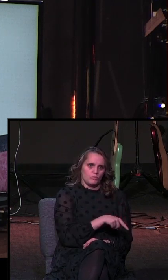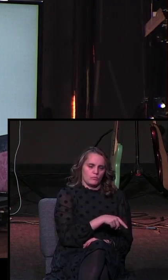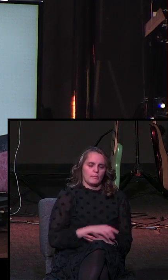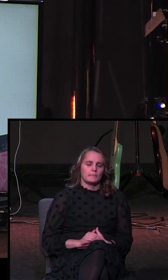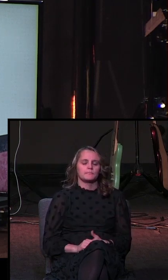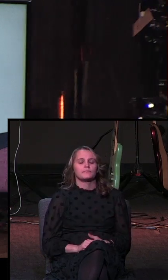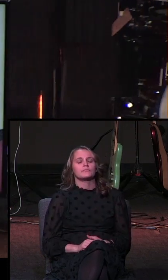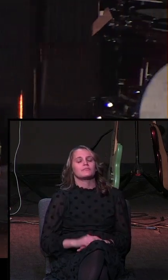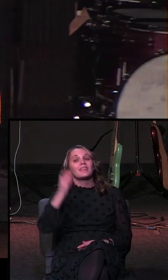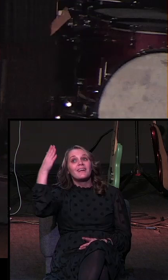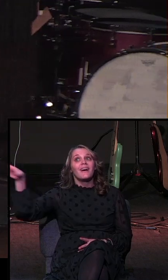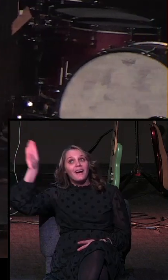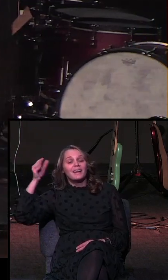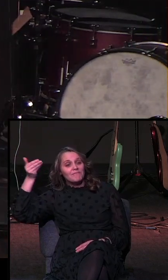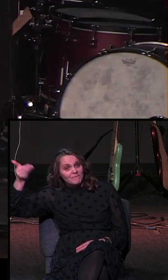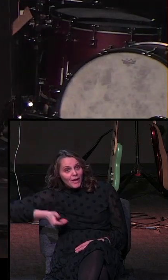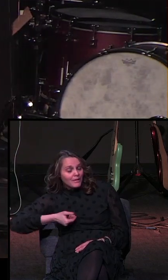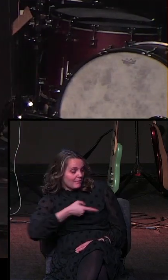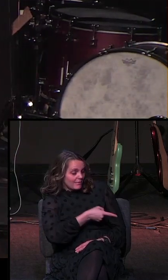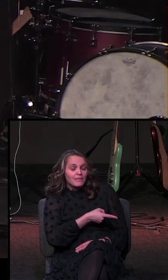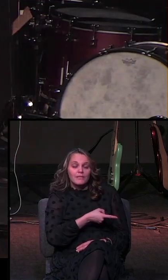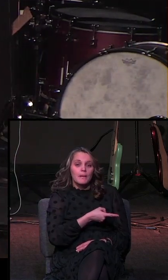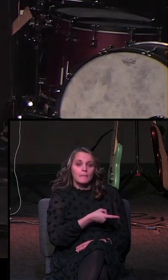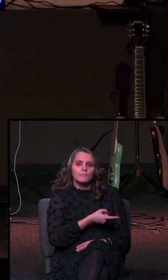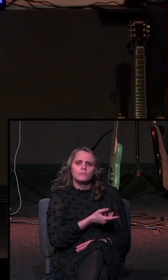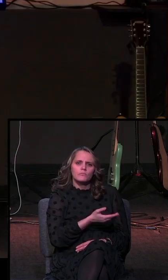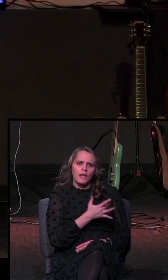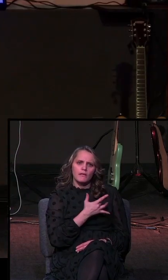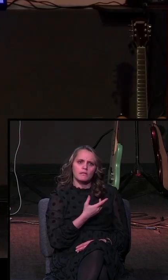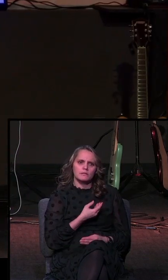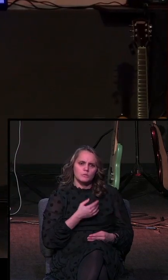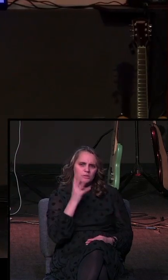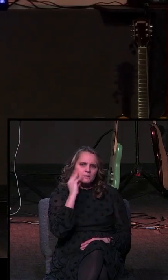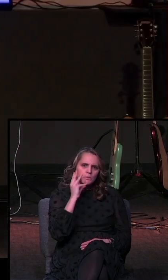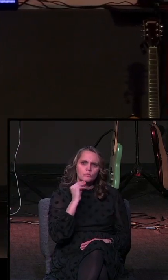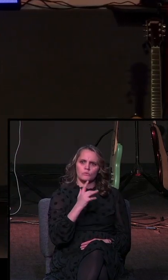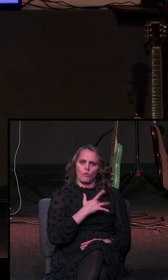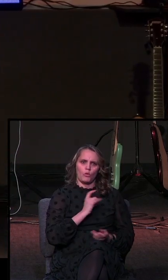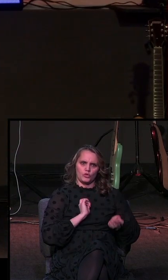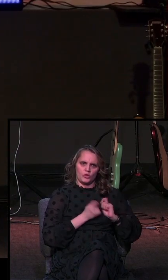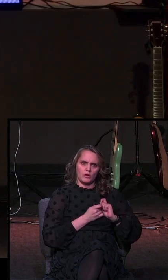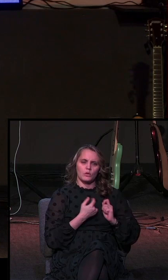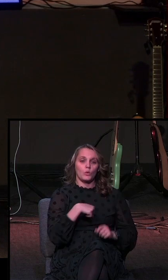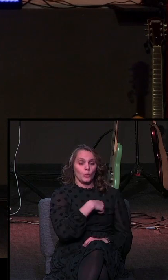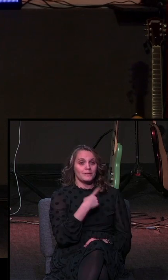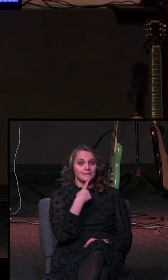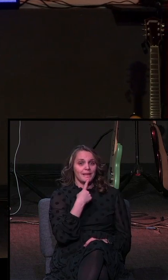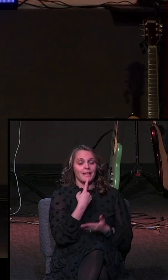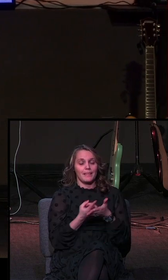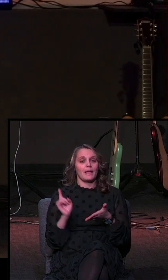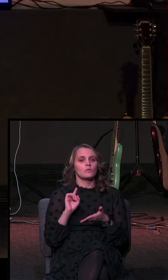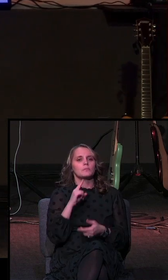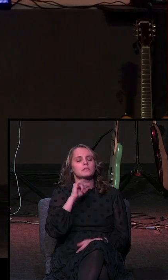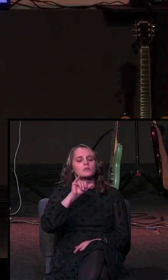And God is inviting Jonah to have a heart change. We said it last week at all our churches, but the line we